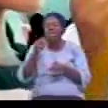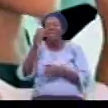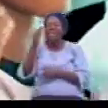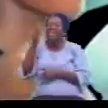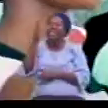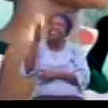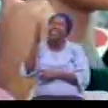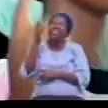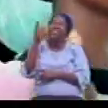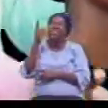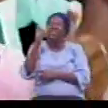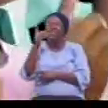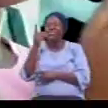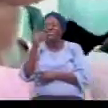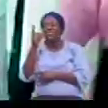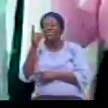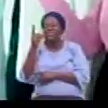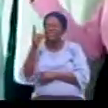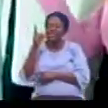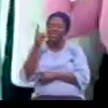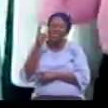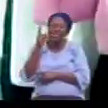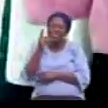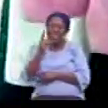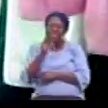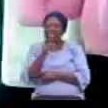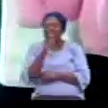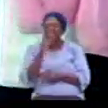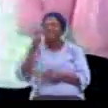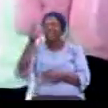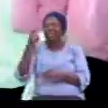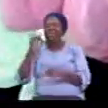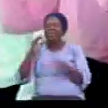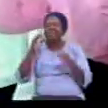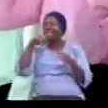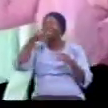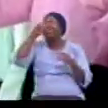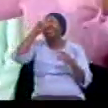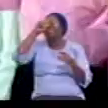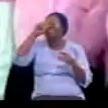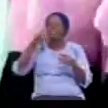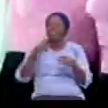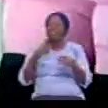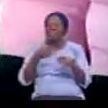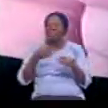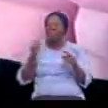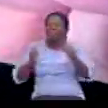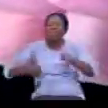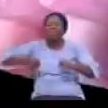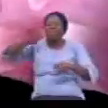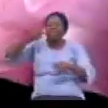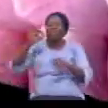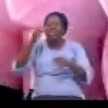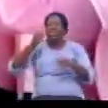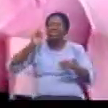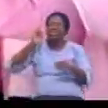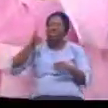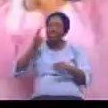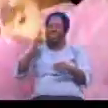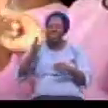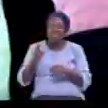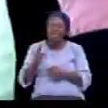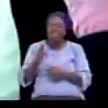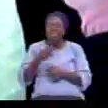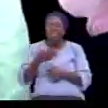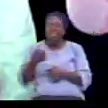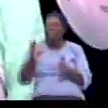You are the God of miracles. You redefine impossible. There is no one